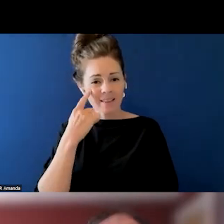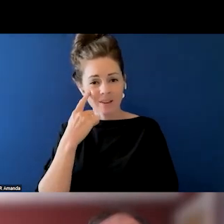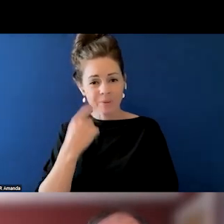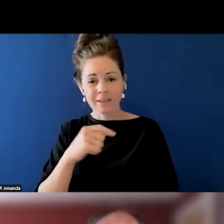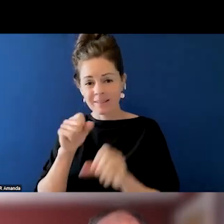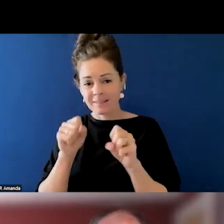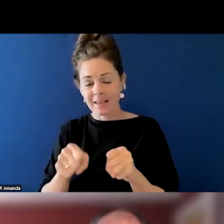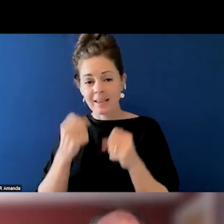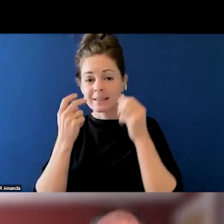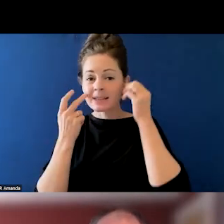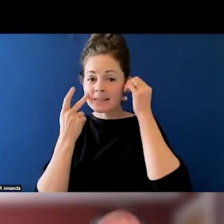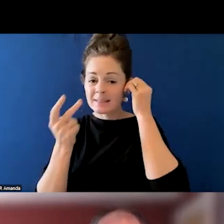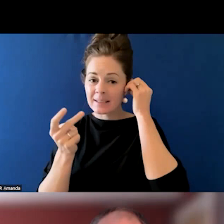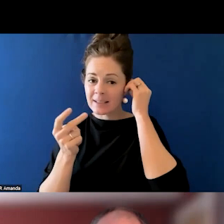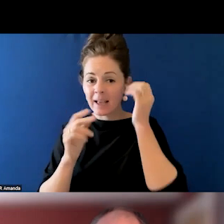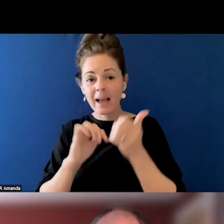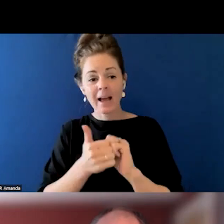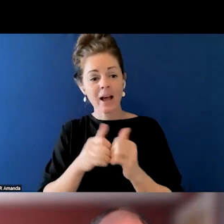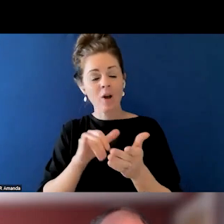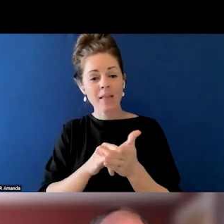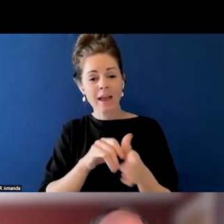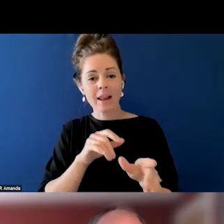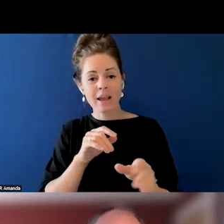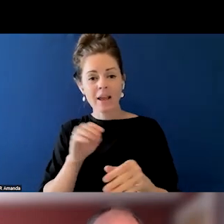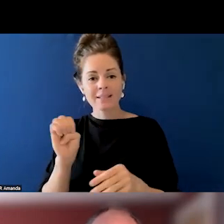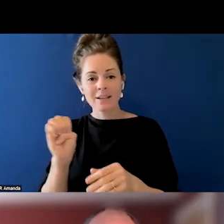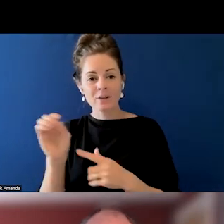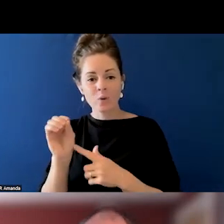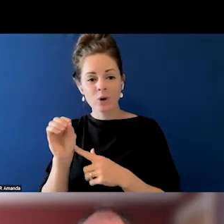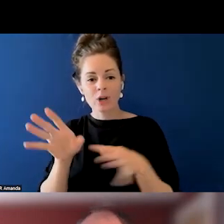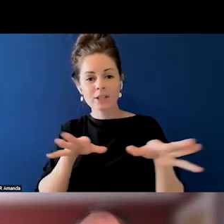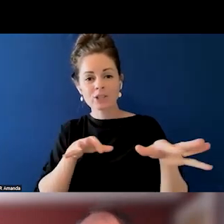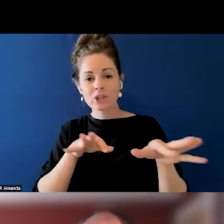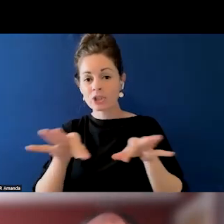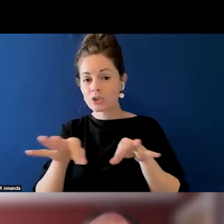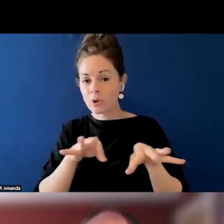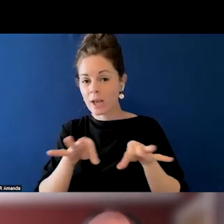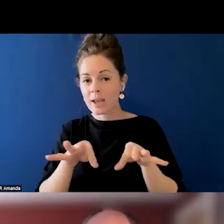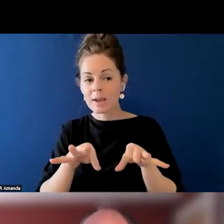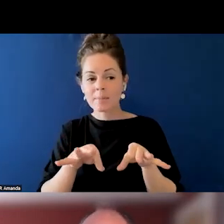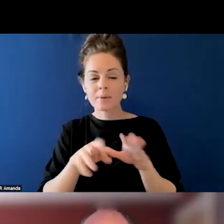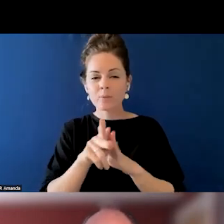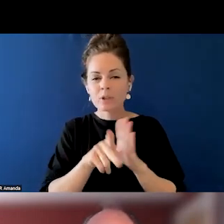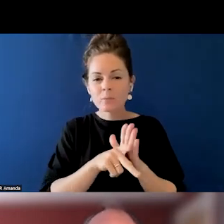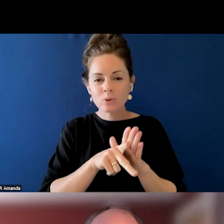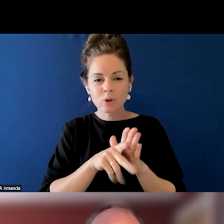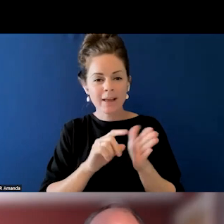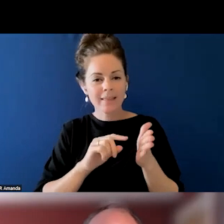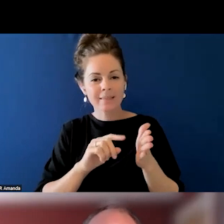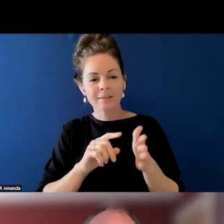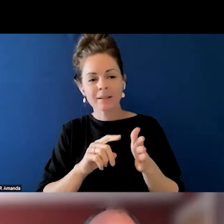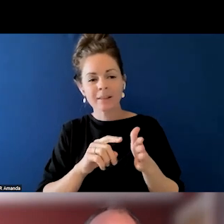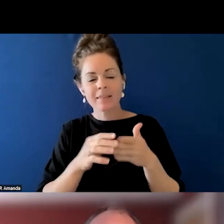from how the executive order is described and the principles and kind of key guideposts that are